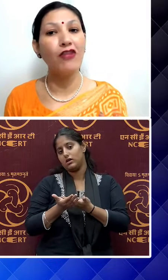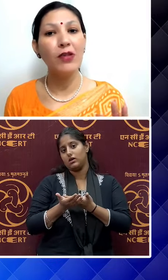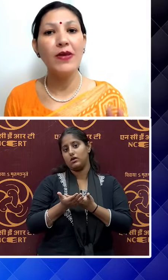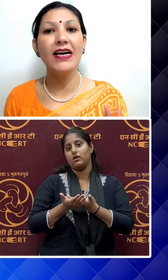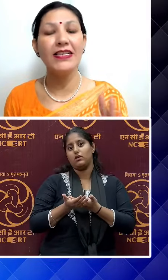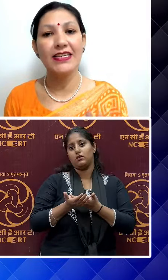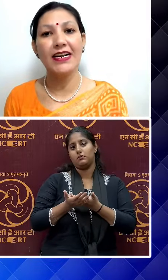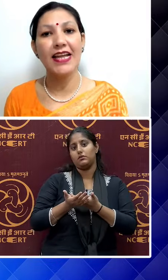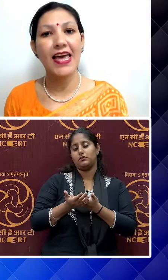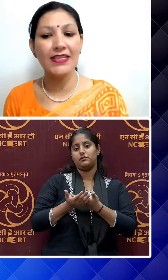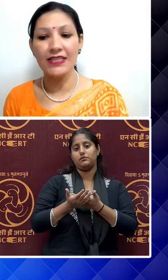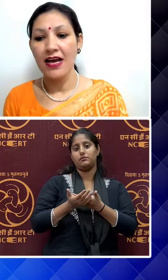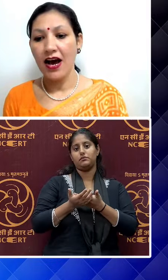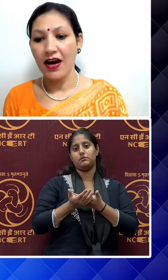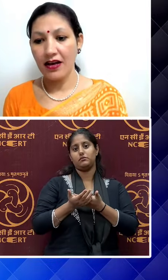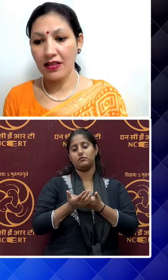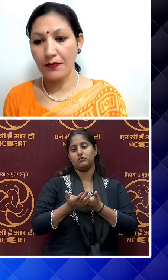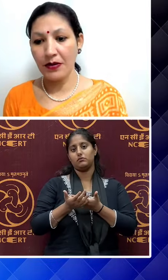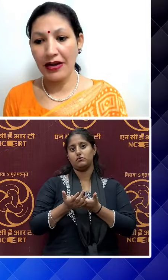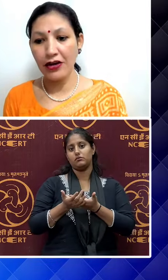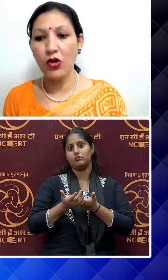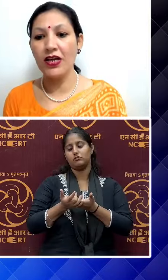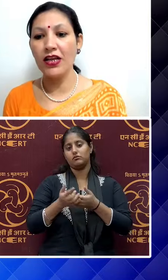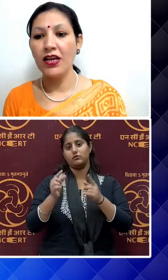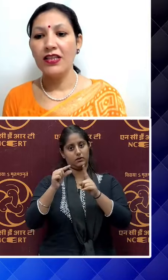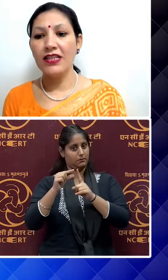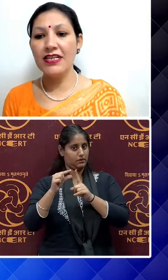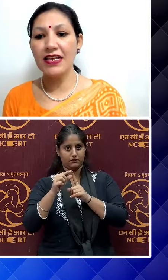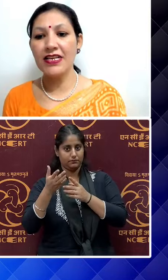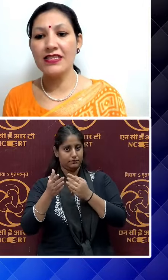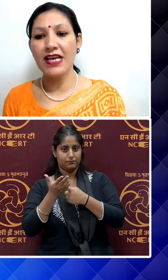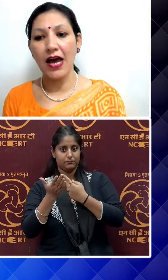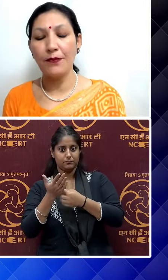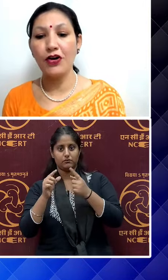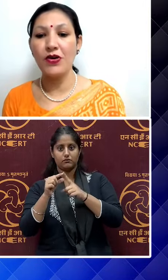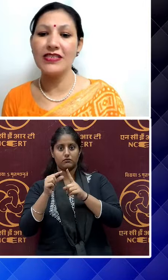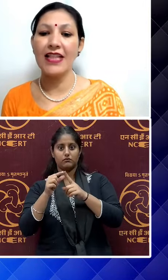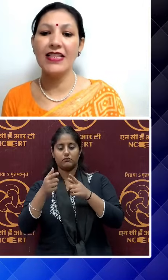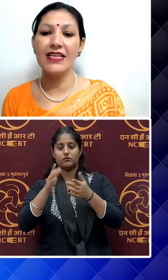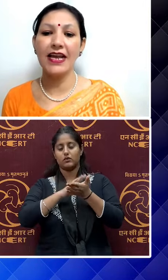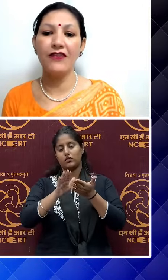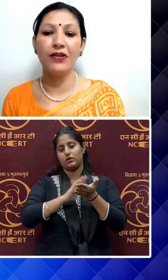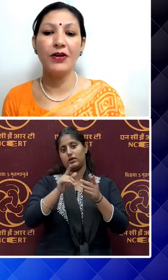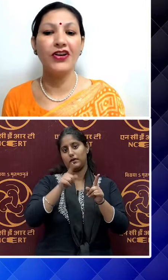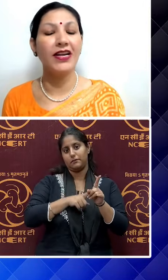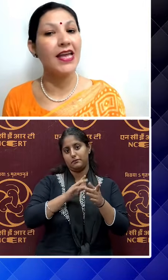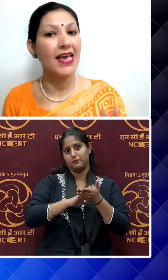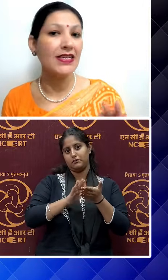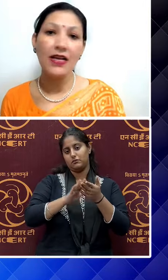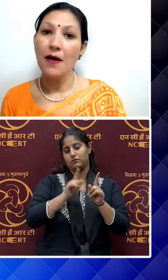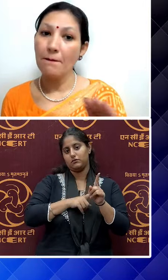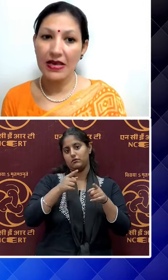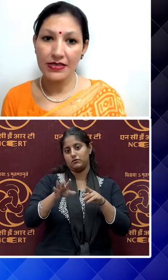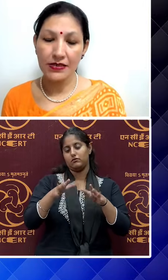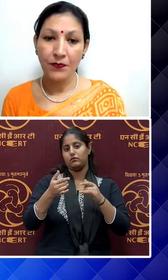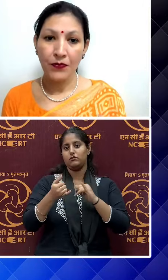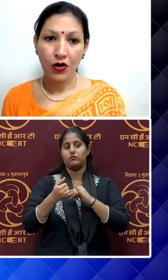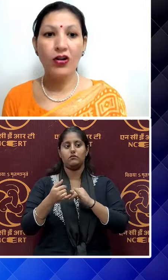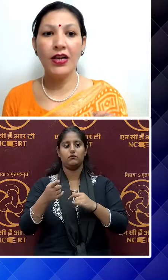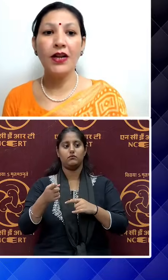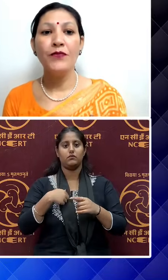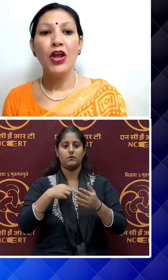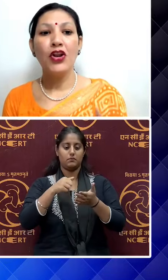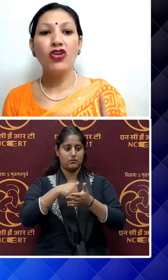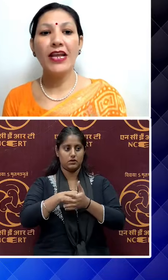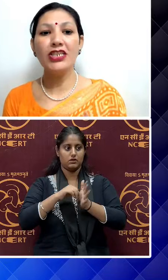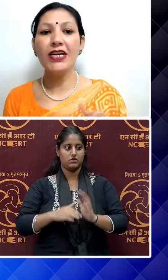that will be considered as the perpendicular. This is the hypotenuse and this side will be treated as base.